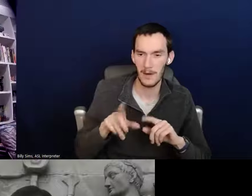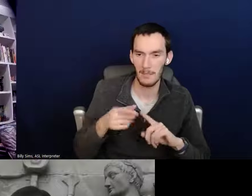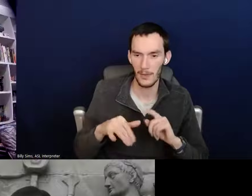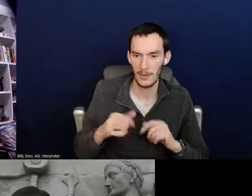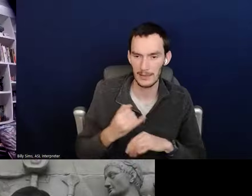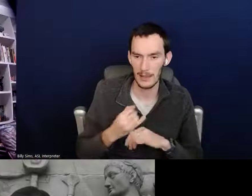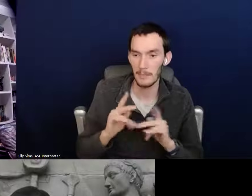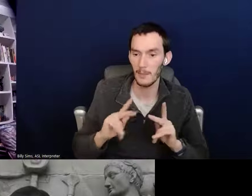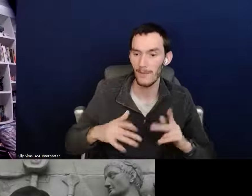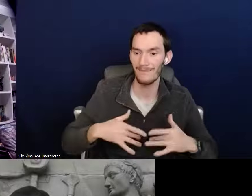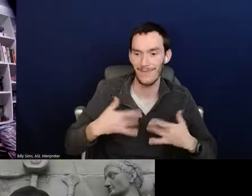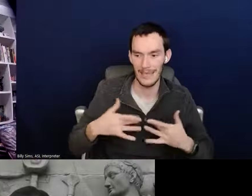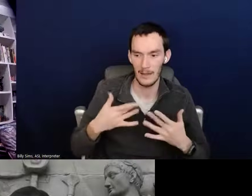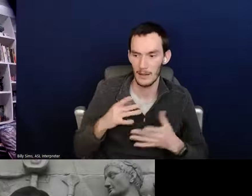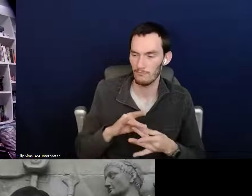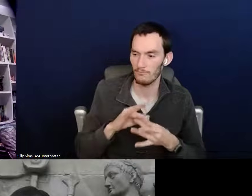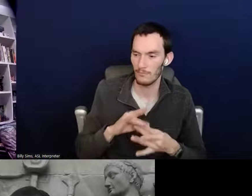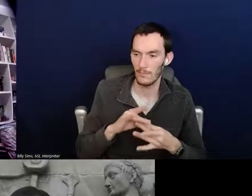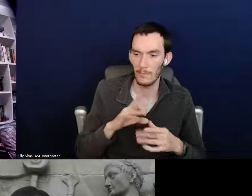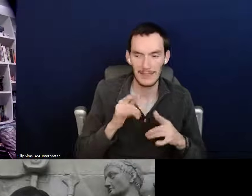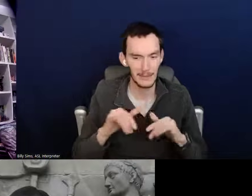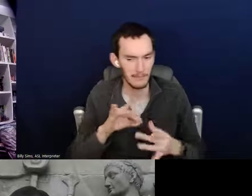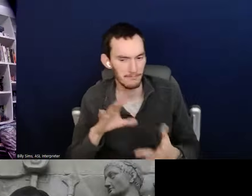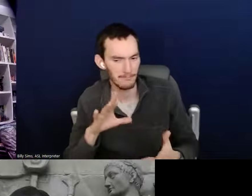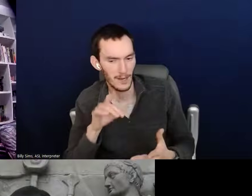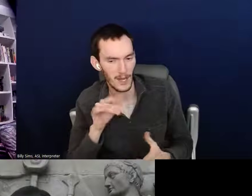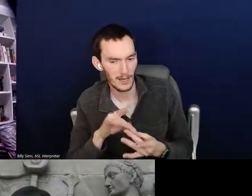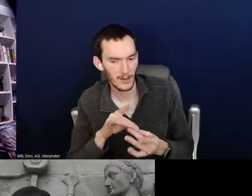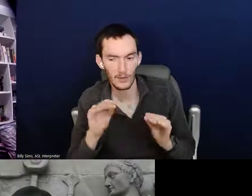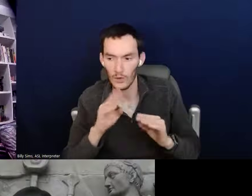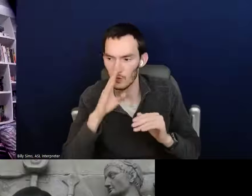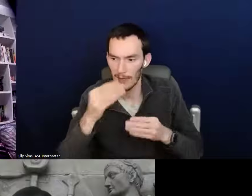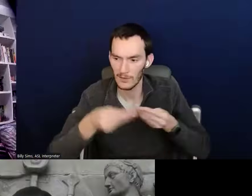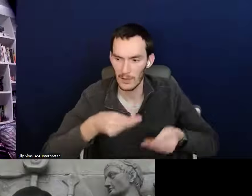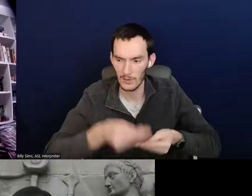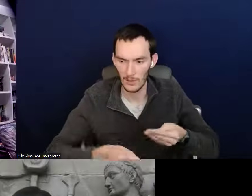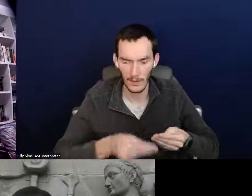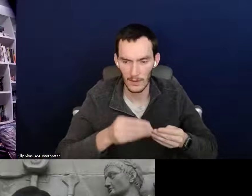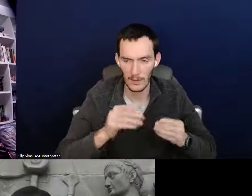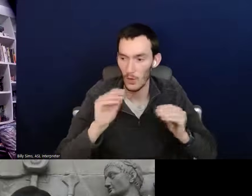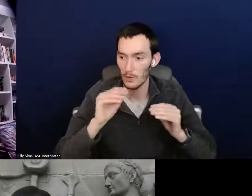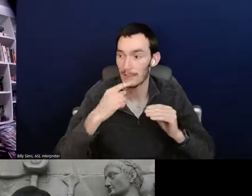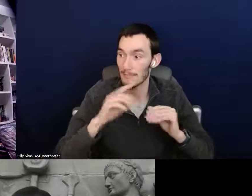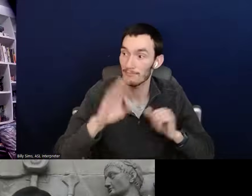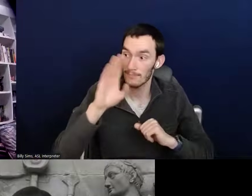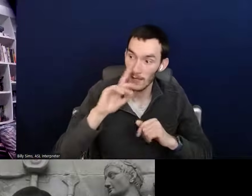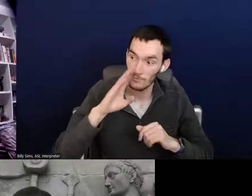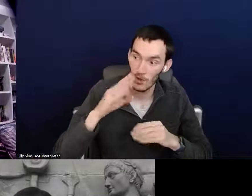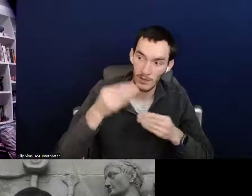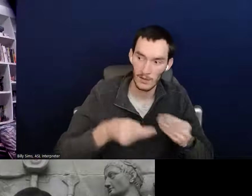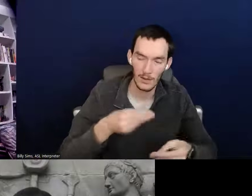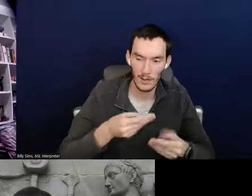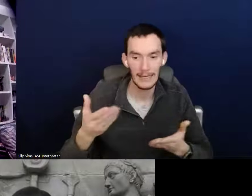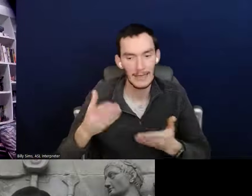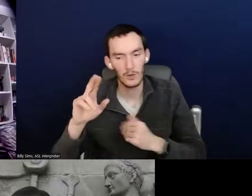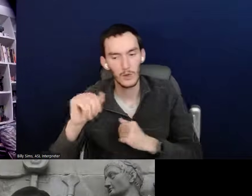like they are connected, but they are not. There's no direct descendancy that anyone is claiming. So the ways in which we have descendant communities here within the United